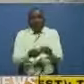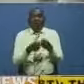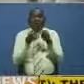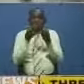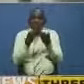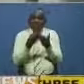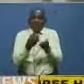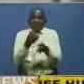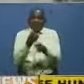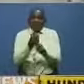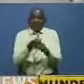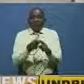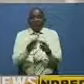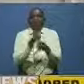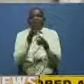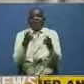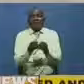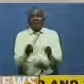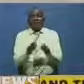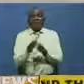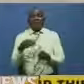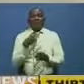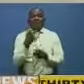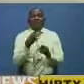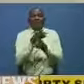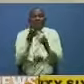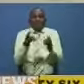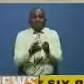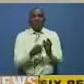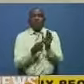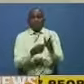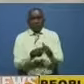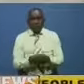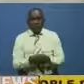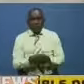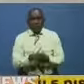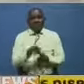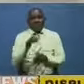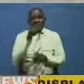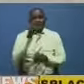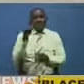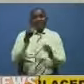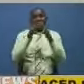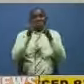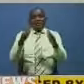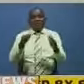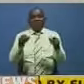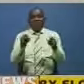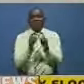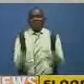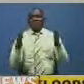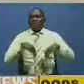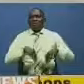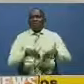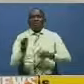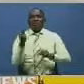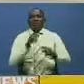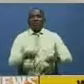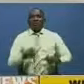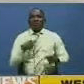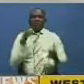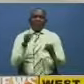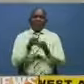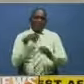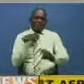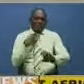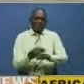information gathered from assembly members in 3 districts indicates that 80 houses have also collapsed, making life difficult for